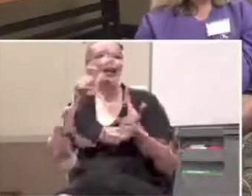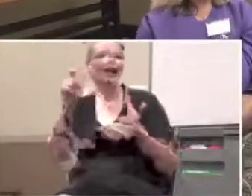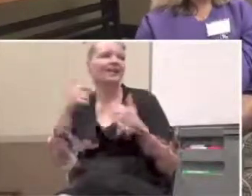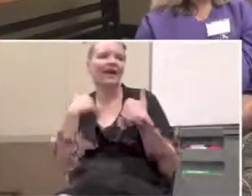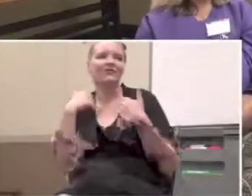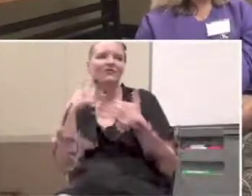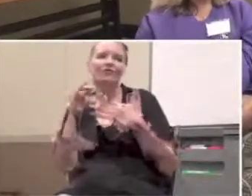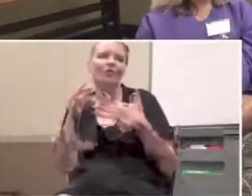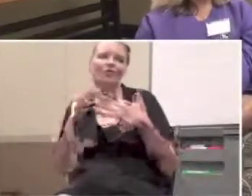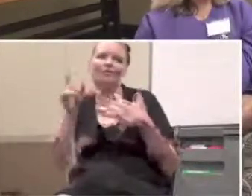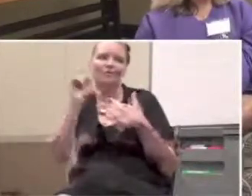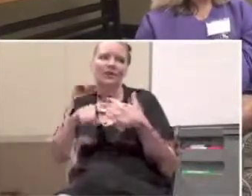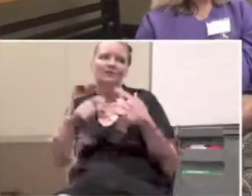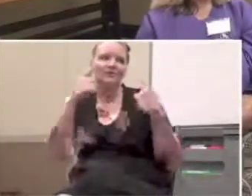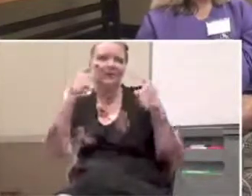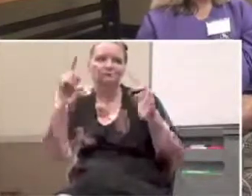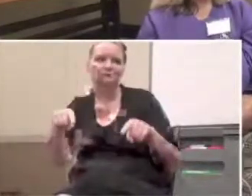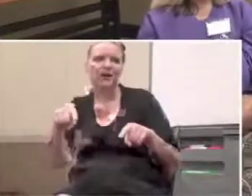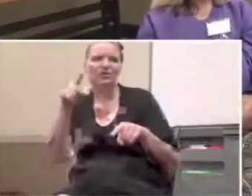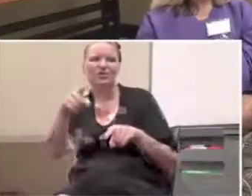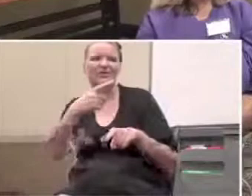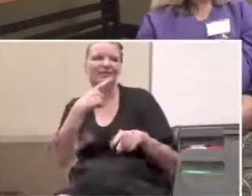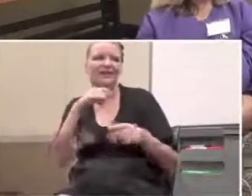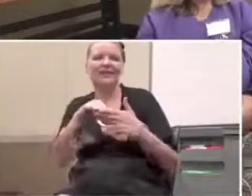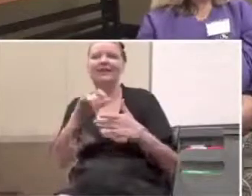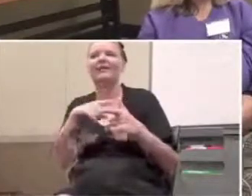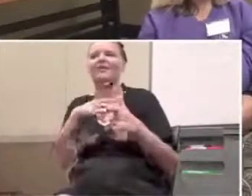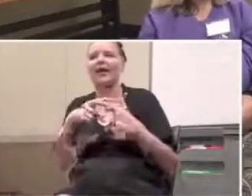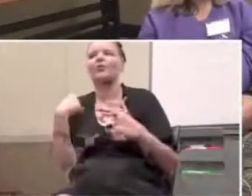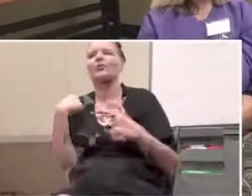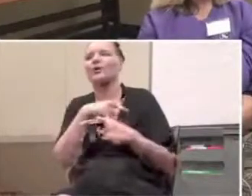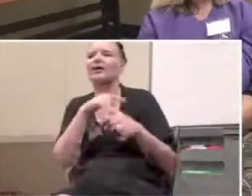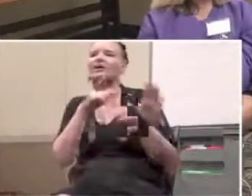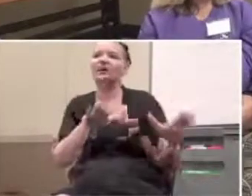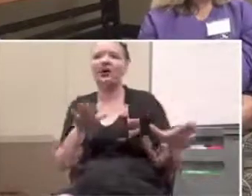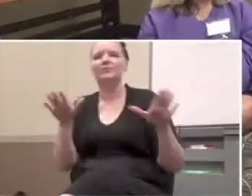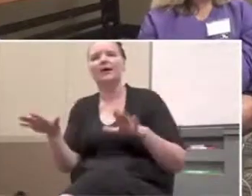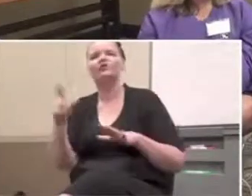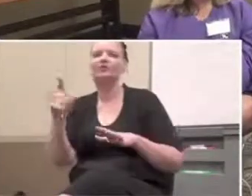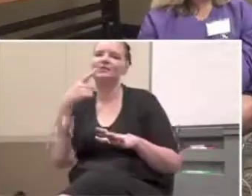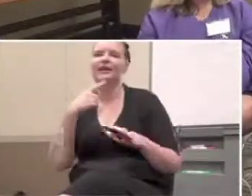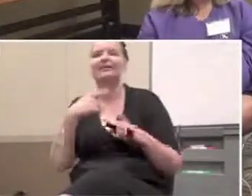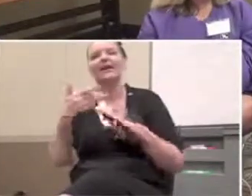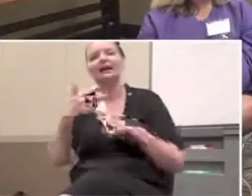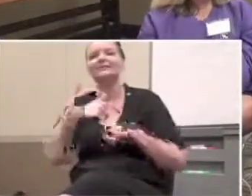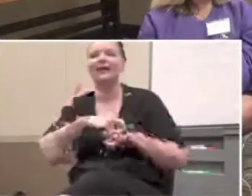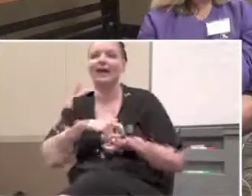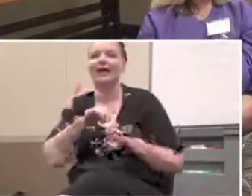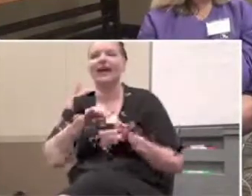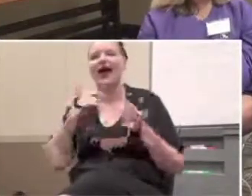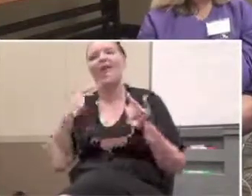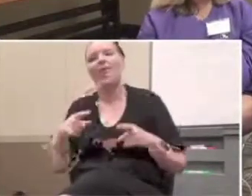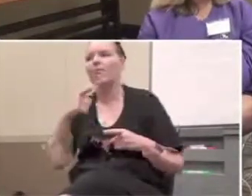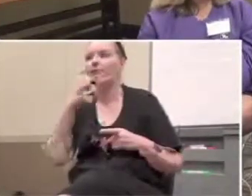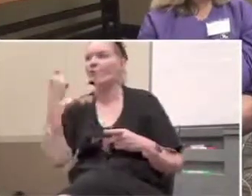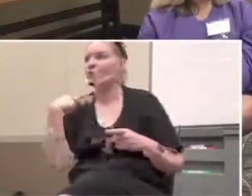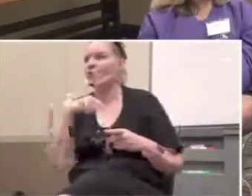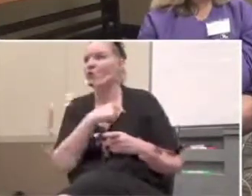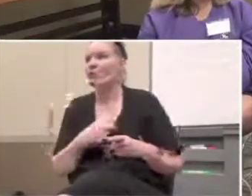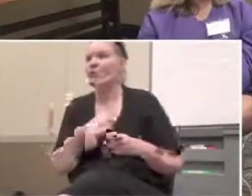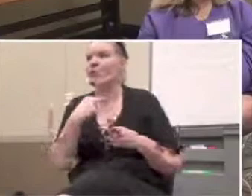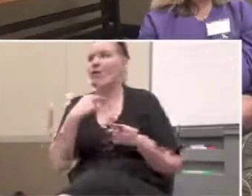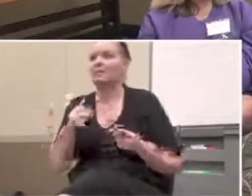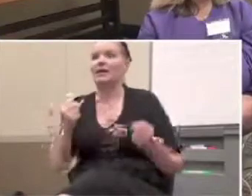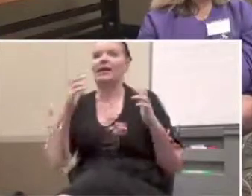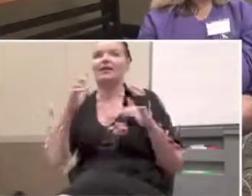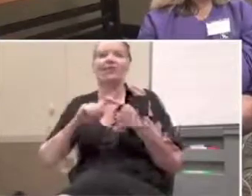up with a compromise. She said that, like, and then after we all calmed down, the next time this happened, because we were stuck because many of our friends showed